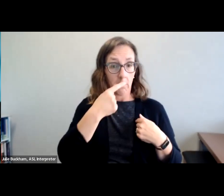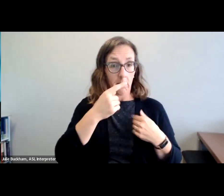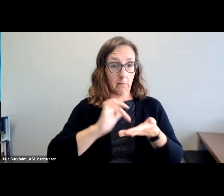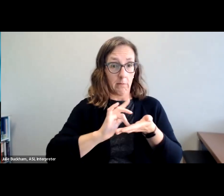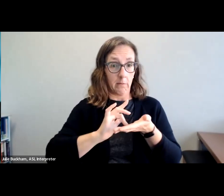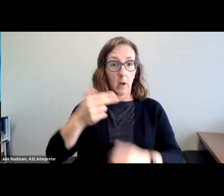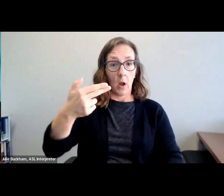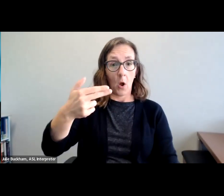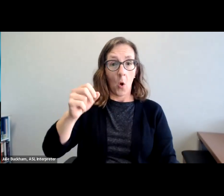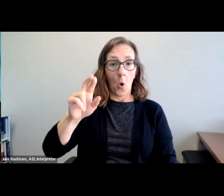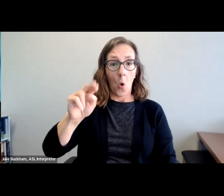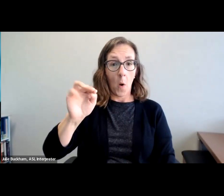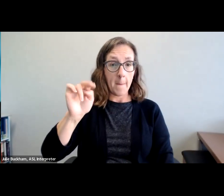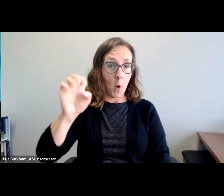So